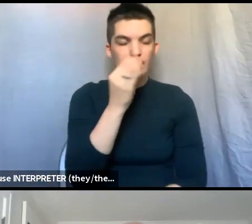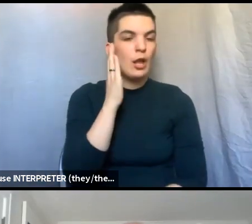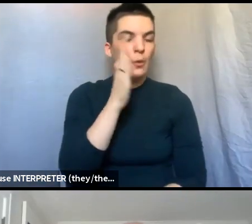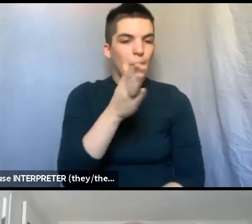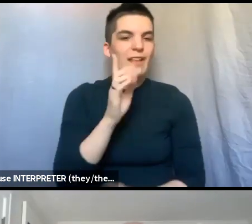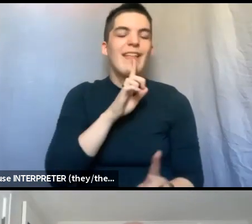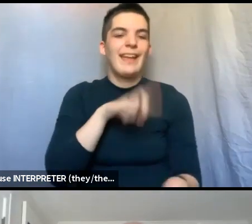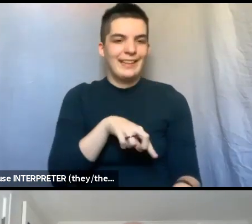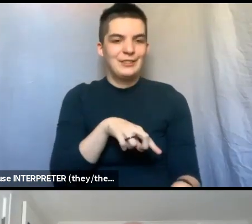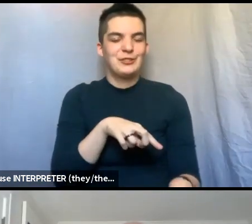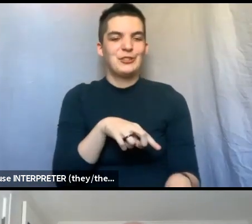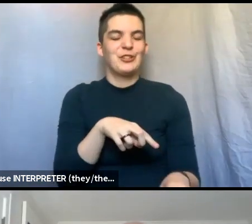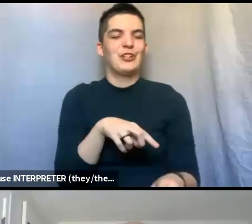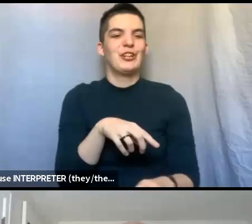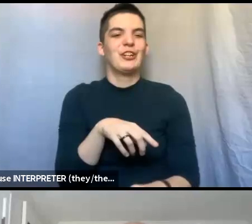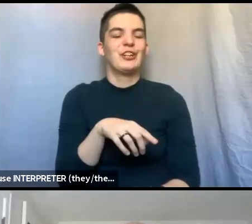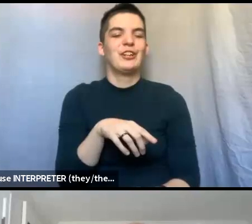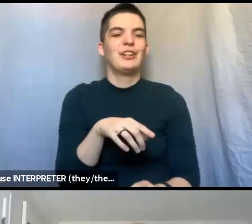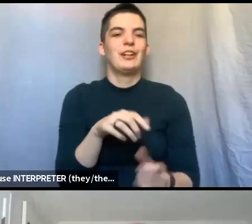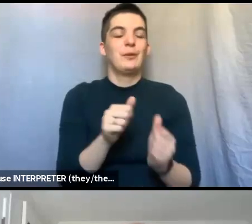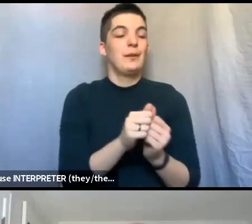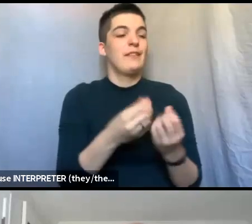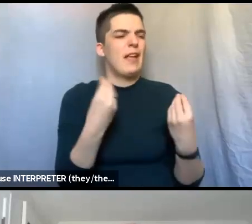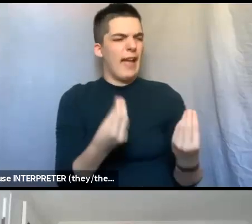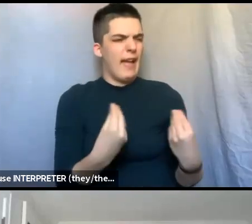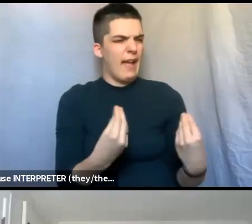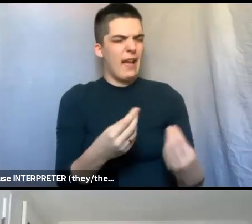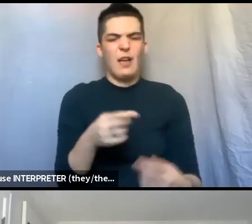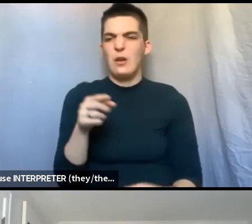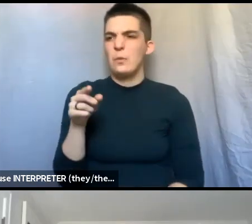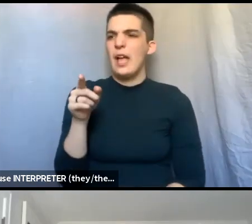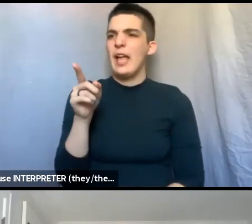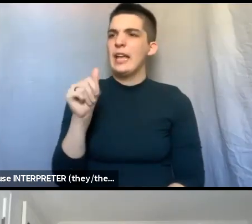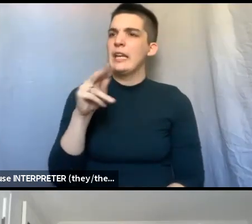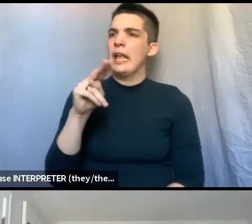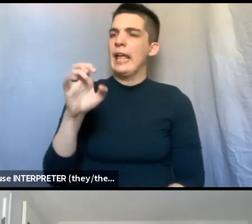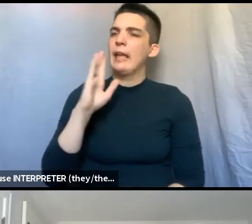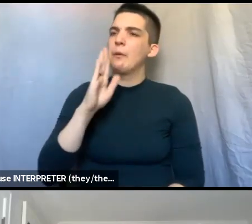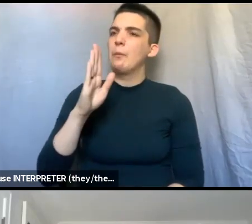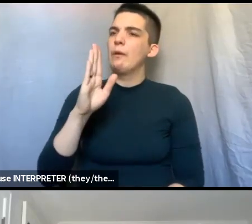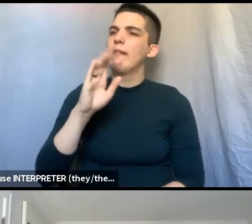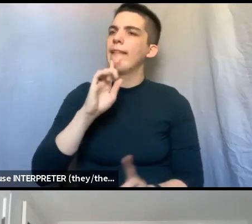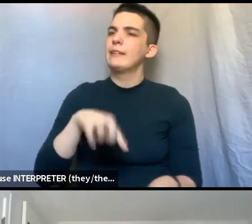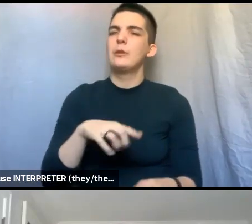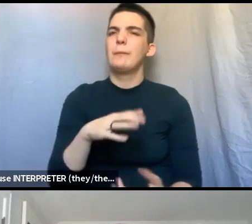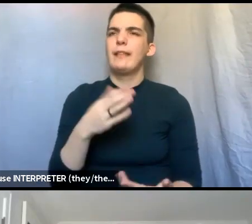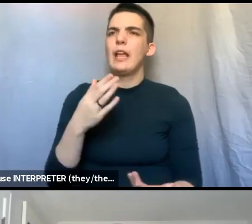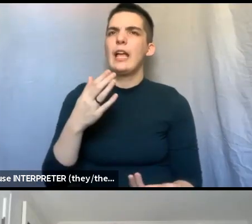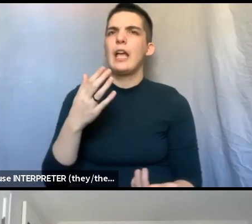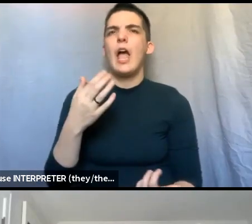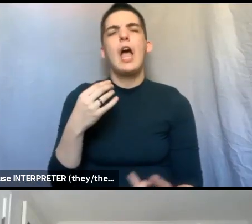the way I think Anne would answer them. It's sort of, she usually looks at us and say, I don't know, how are you going to do that?